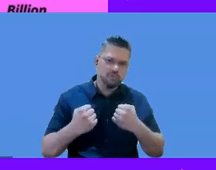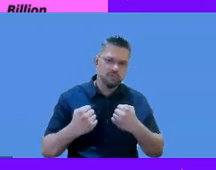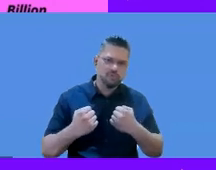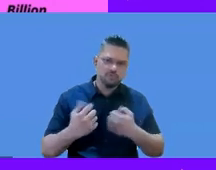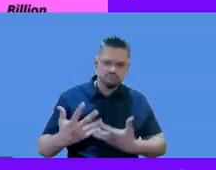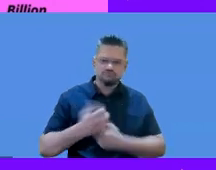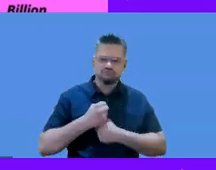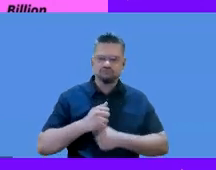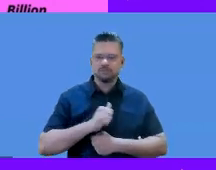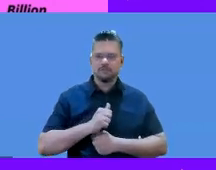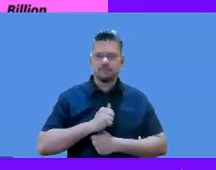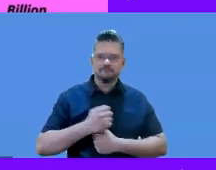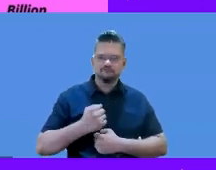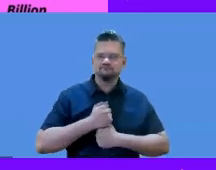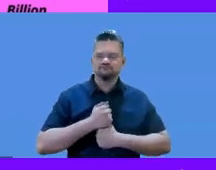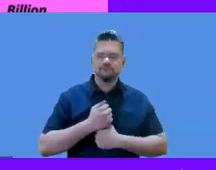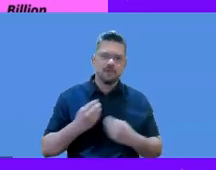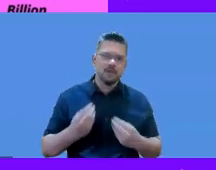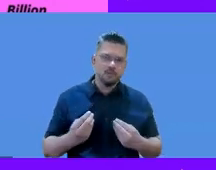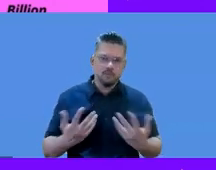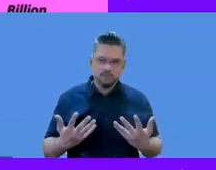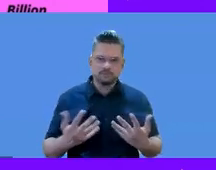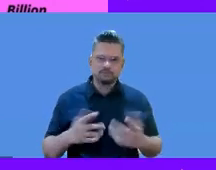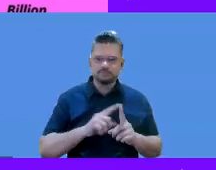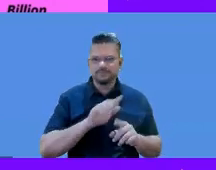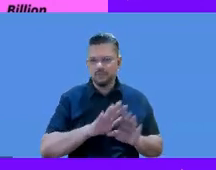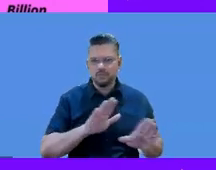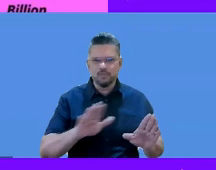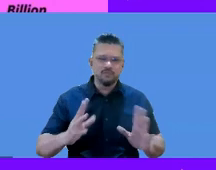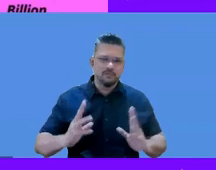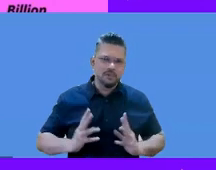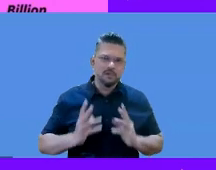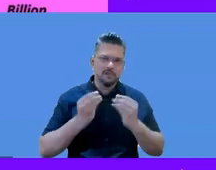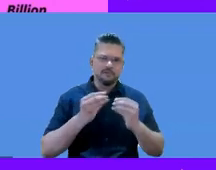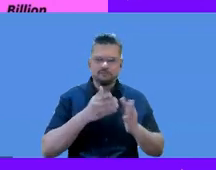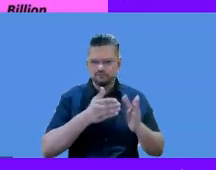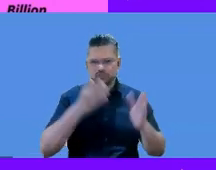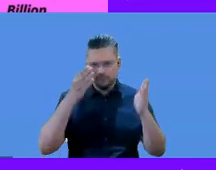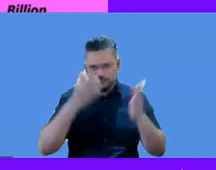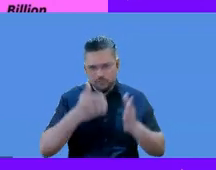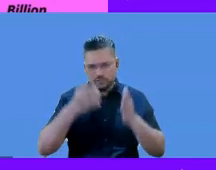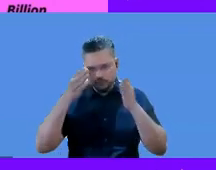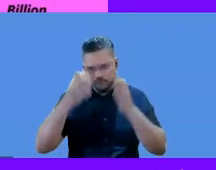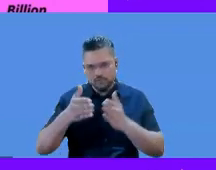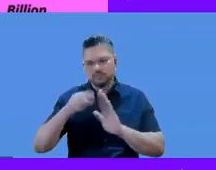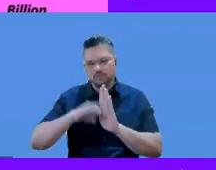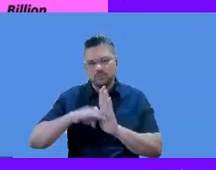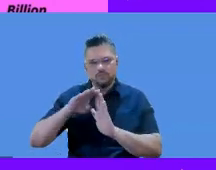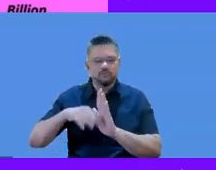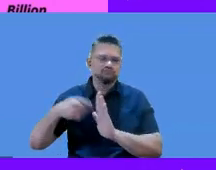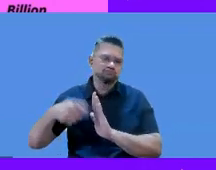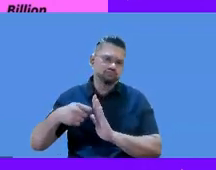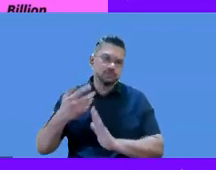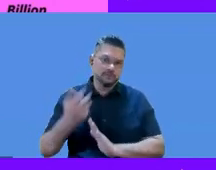insights about girls' lives, which are really central to the design of their programs and initiatives. Gertrude is the lead author on